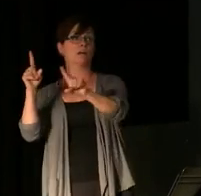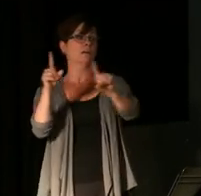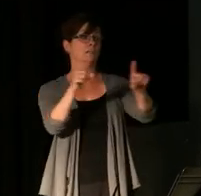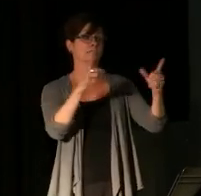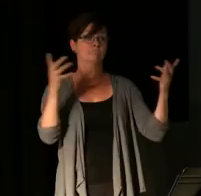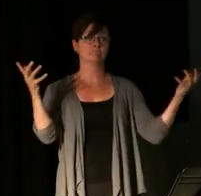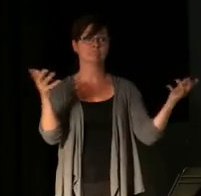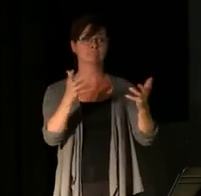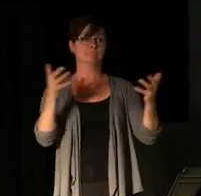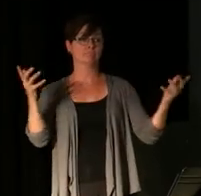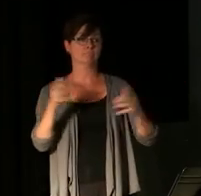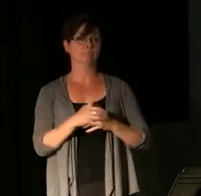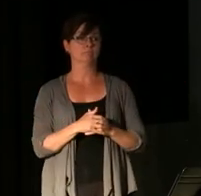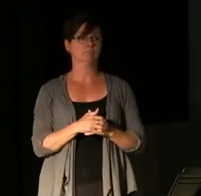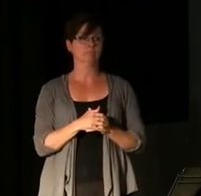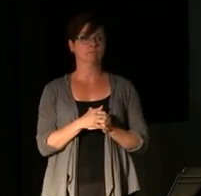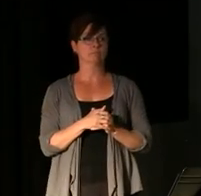say,